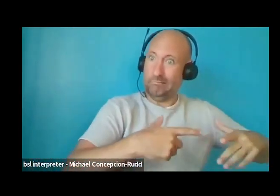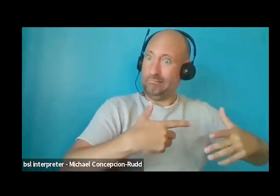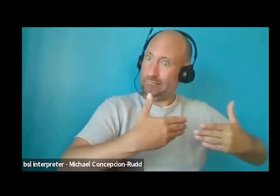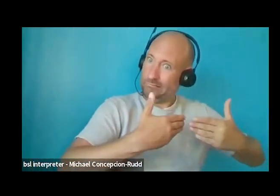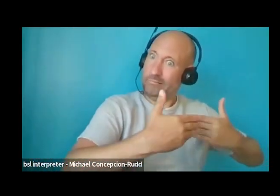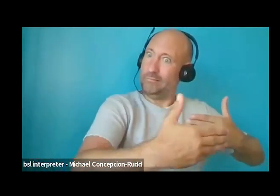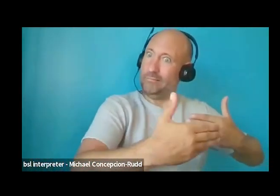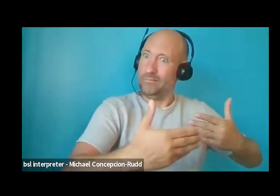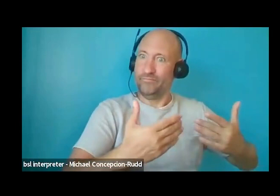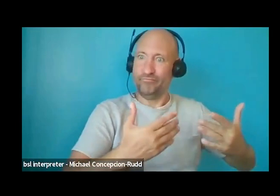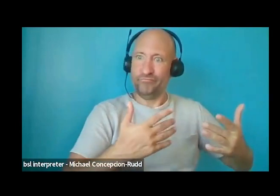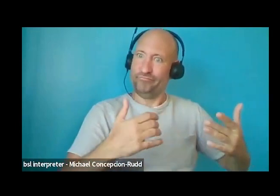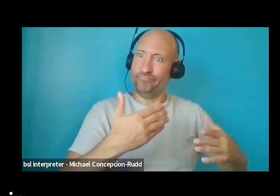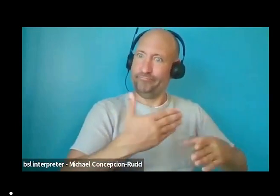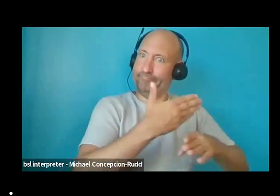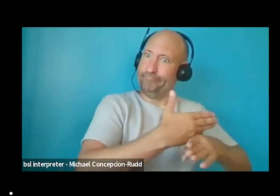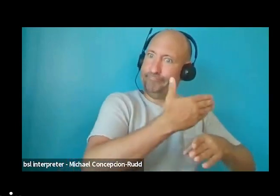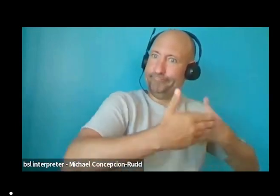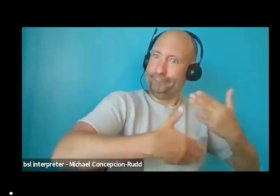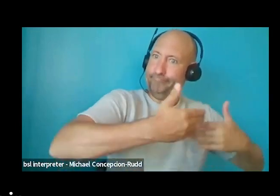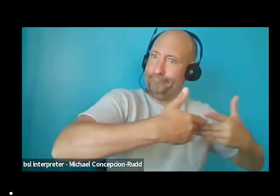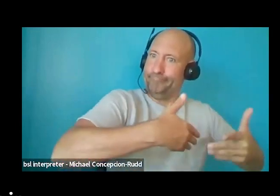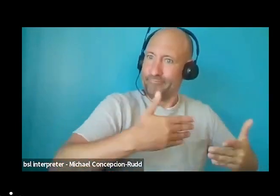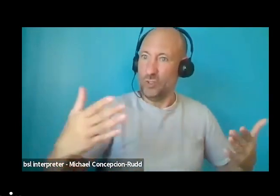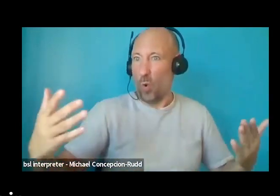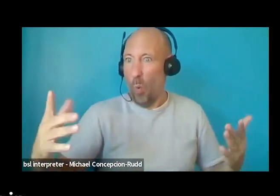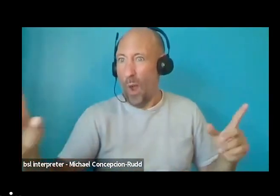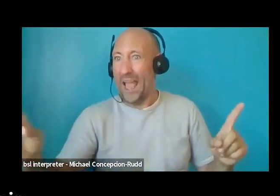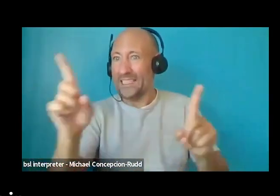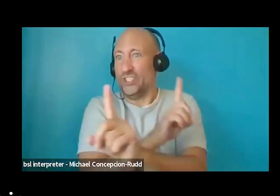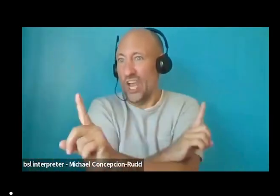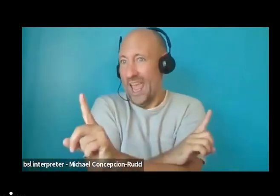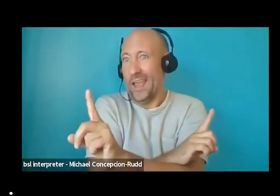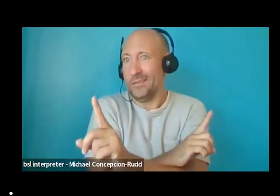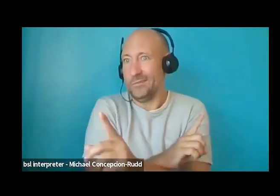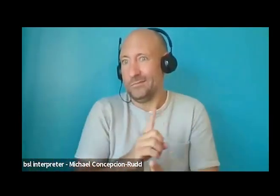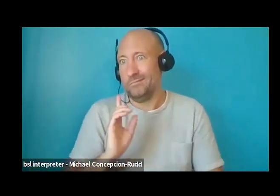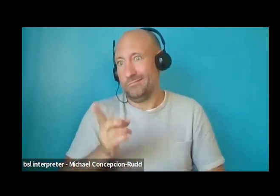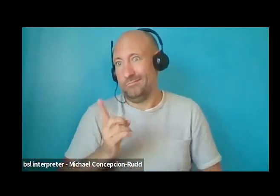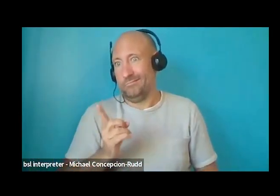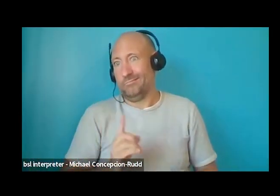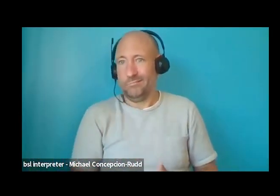to conduct their activities. That's where the exchange comes in.